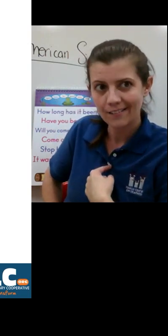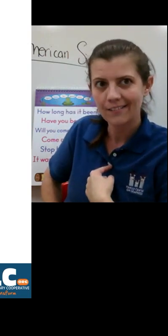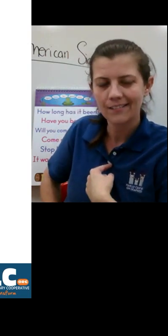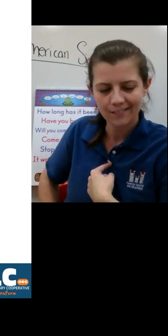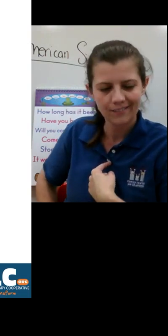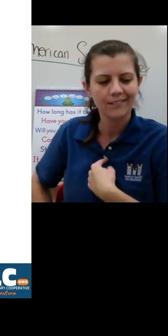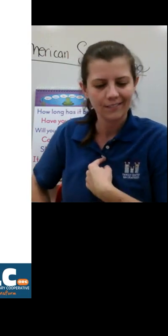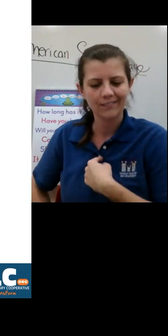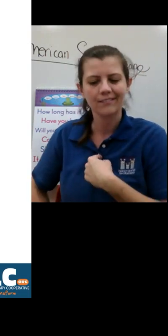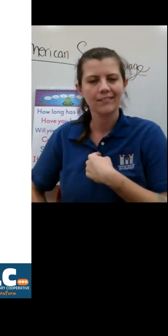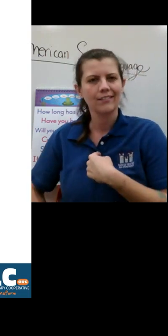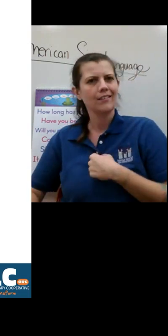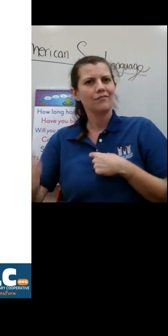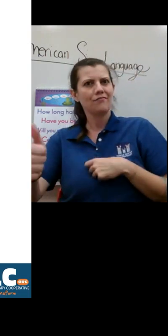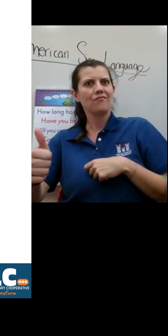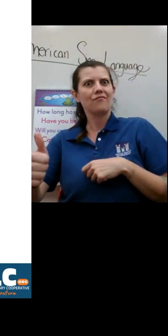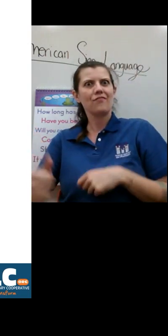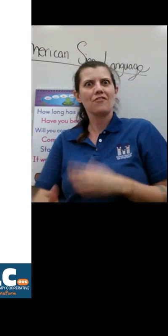Yeah.